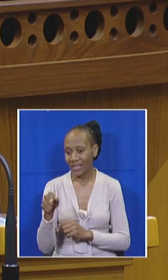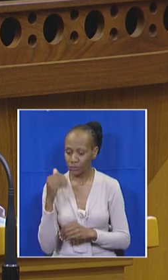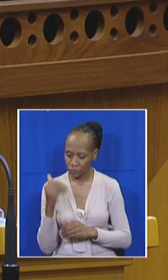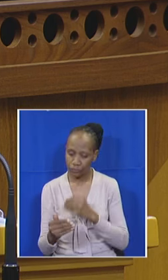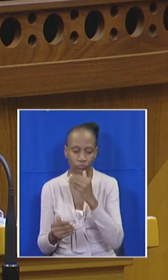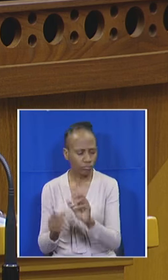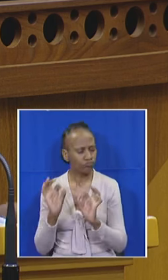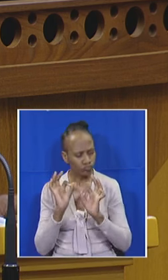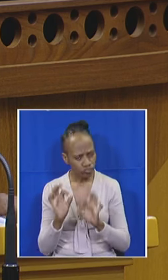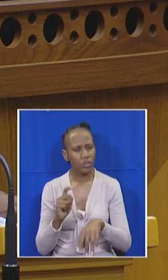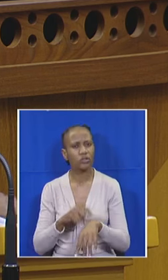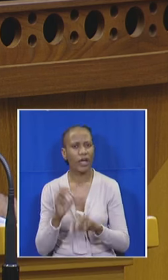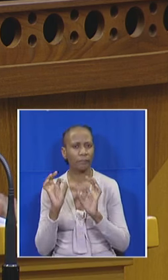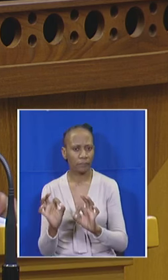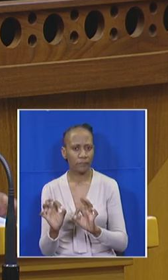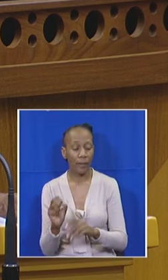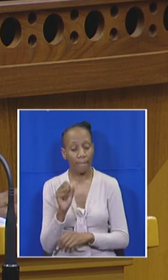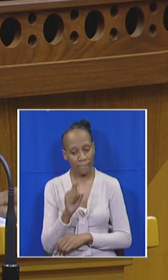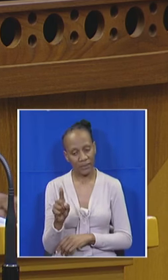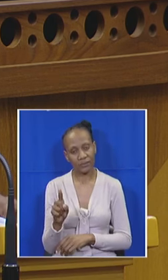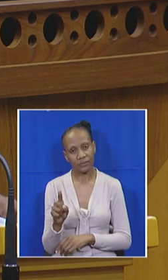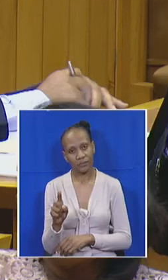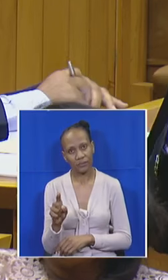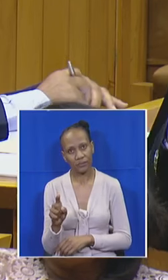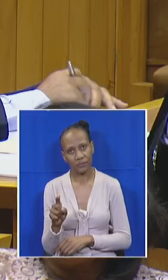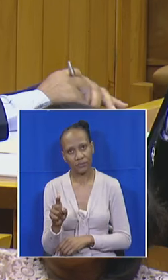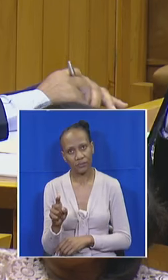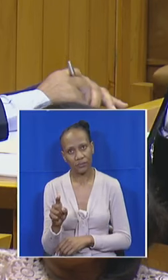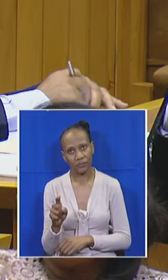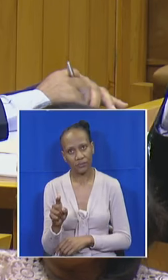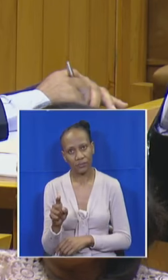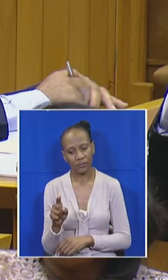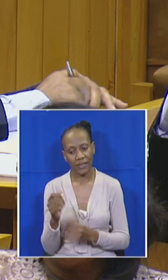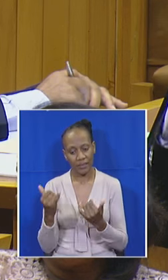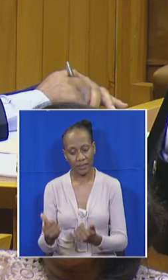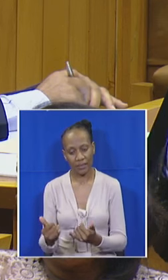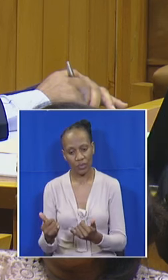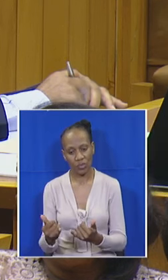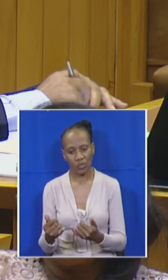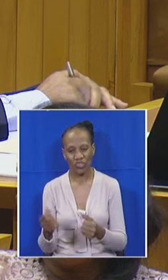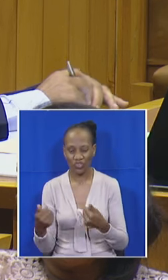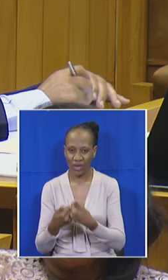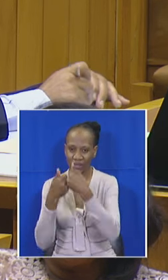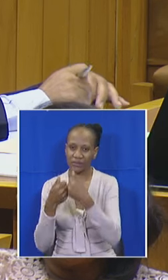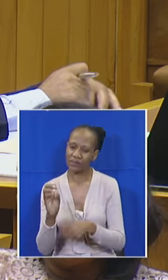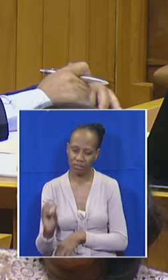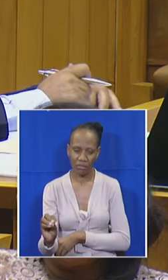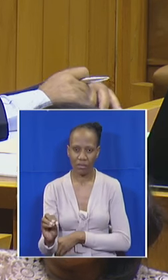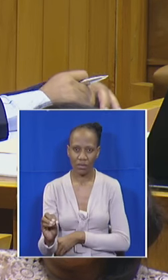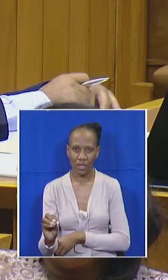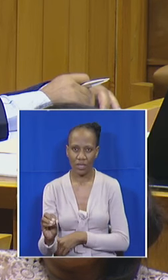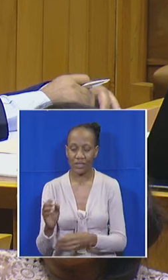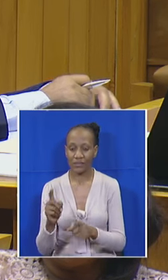proceeding well, although it has been hit by difficulties in